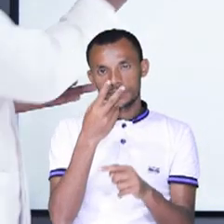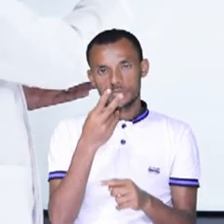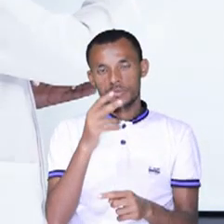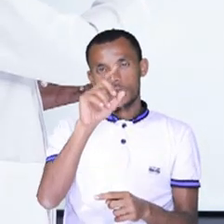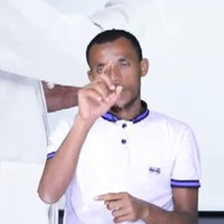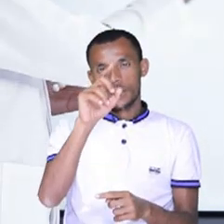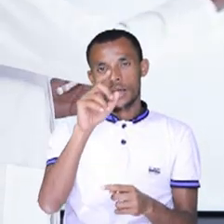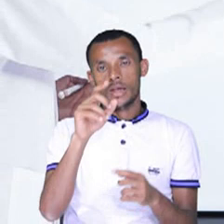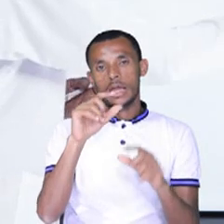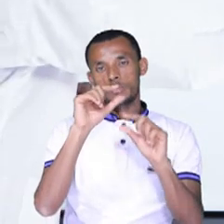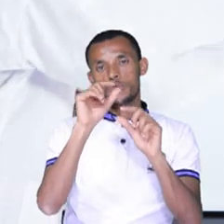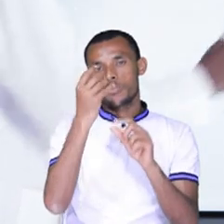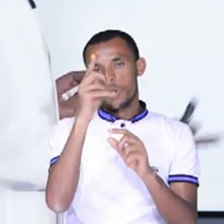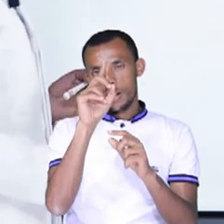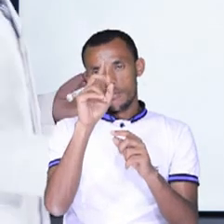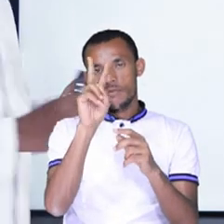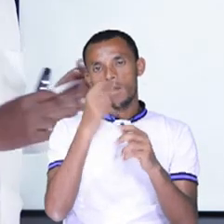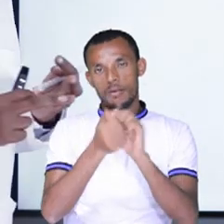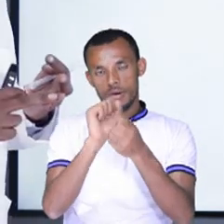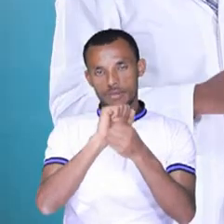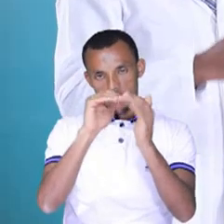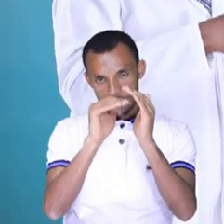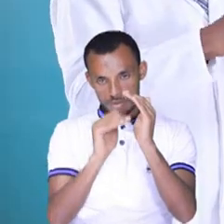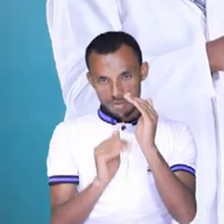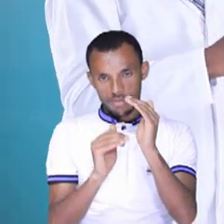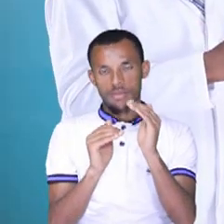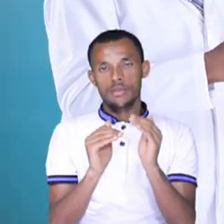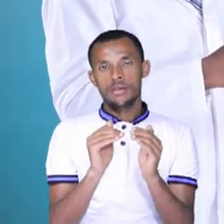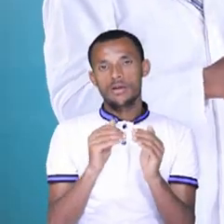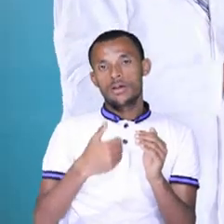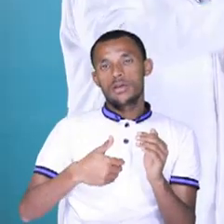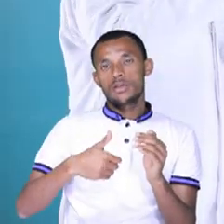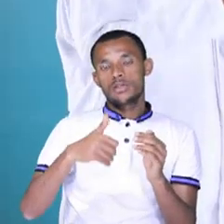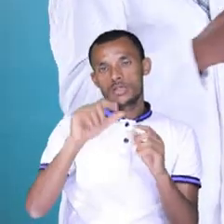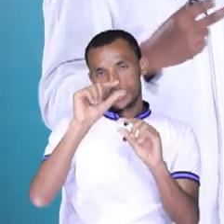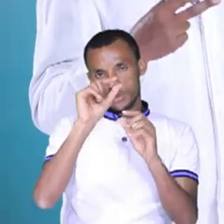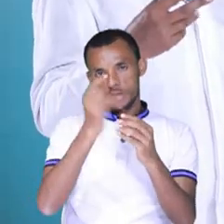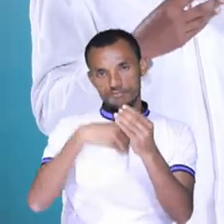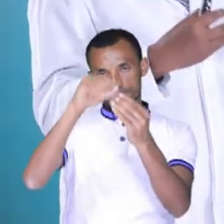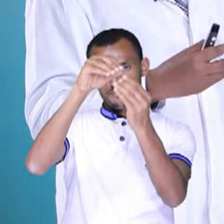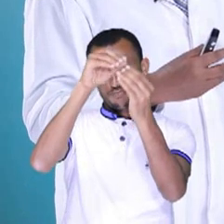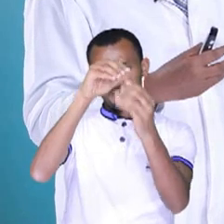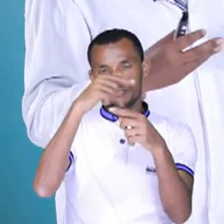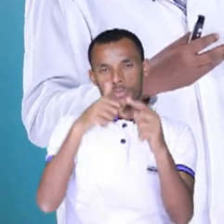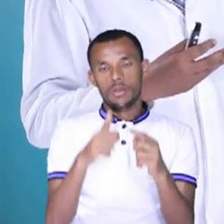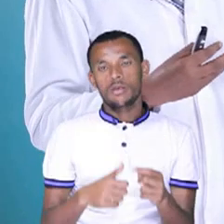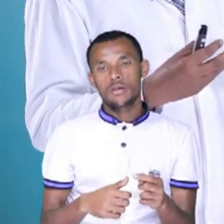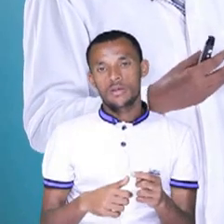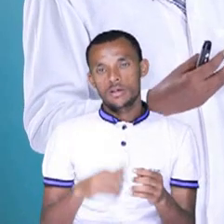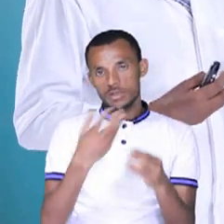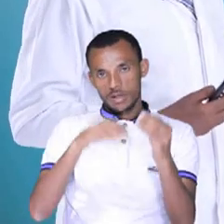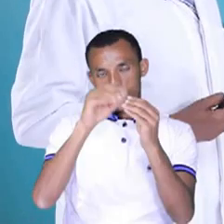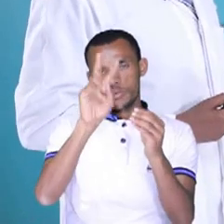the exponent of one variable, when it decreases, the exponent of the other variable, it increases in such a way that the sum